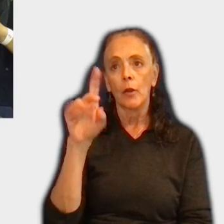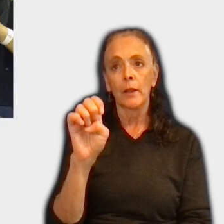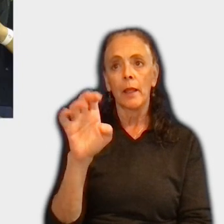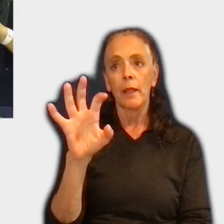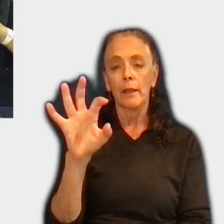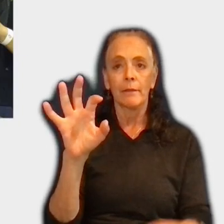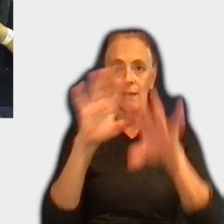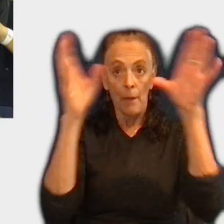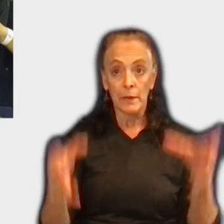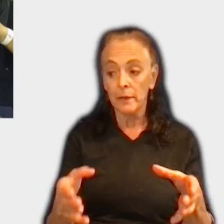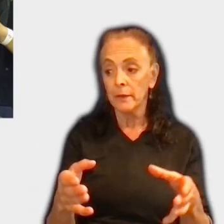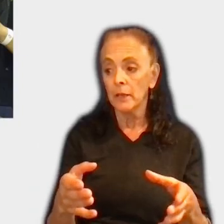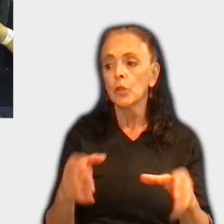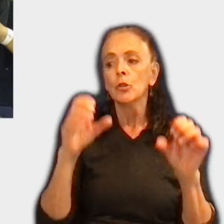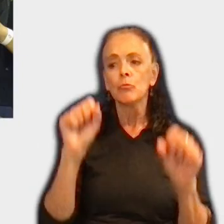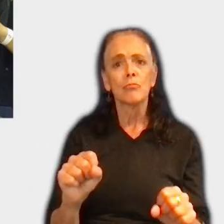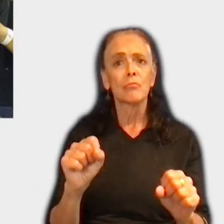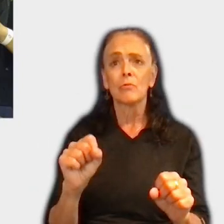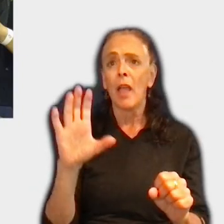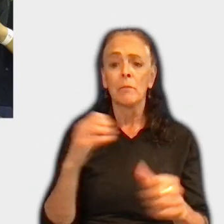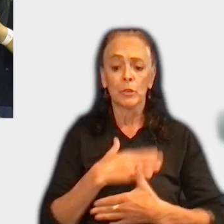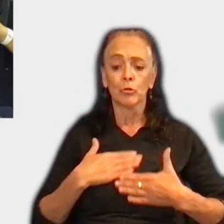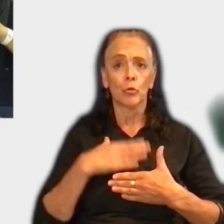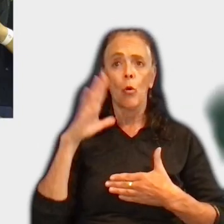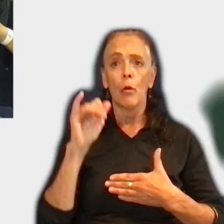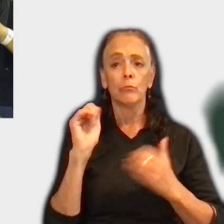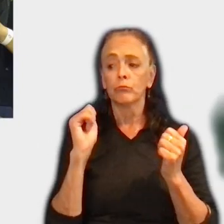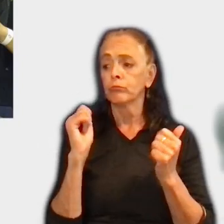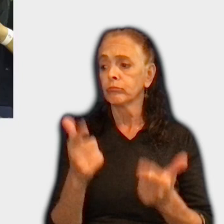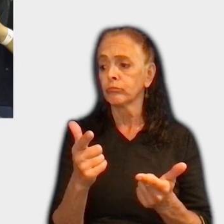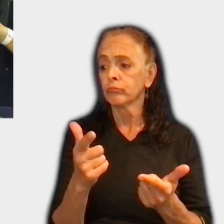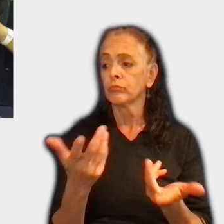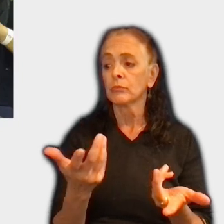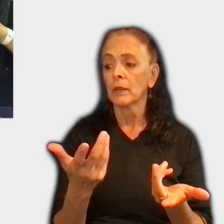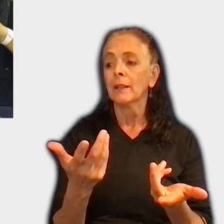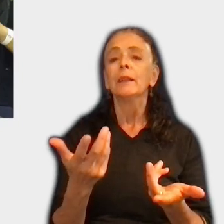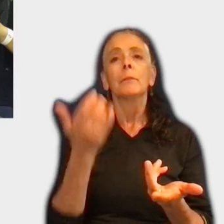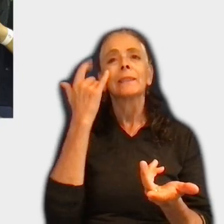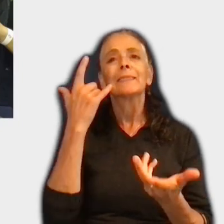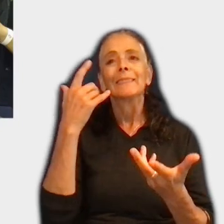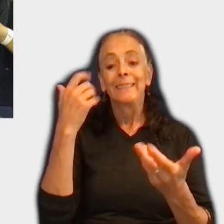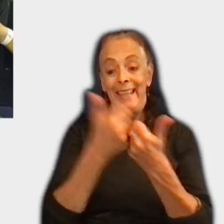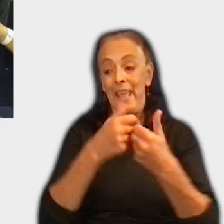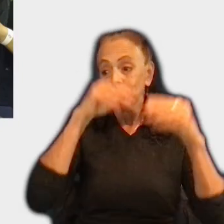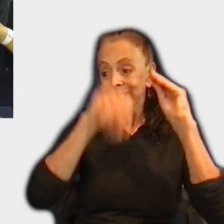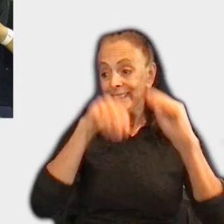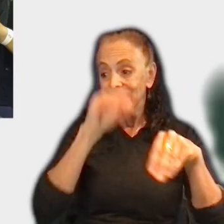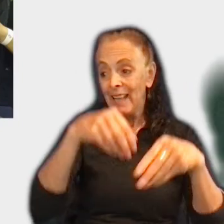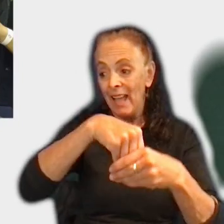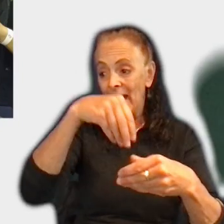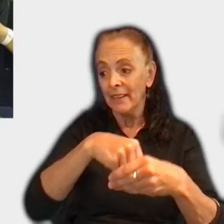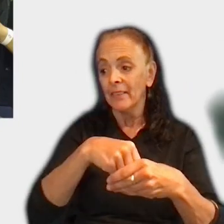cabinet cabinet information can be enjoyed everywhere like by encasing games into the cabinet form will create some open interaction with players and